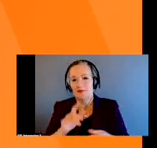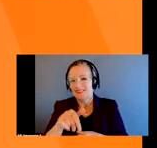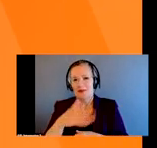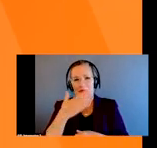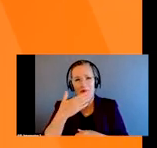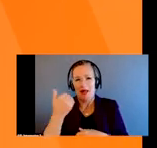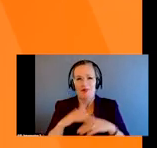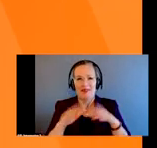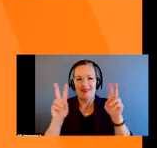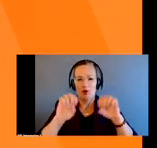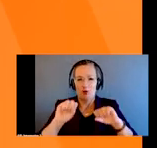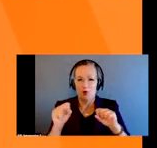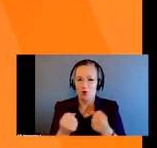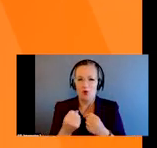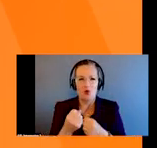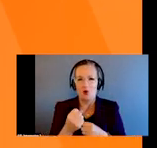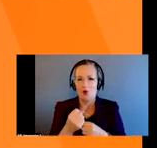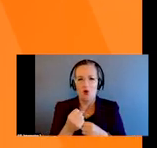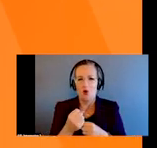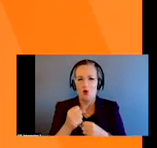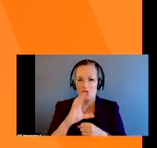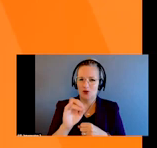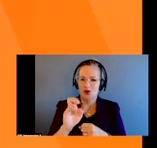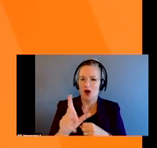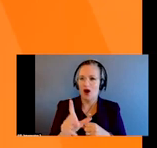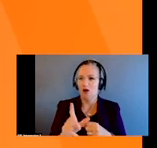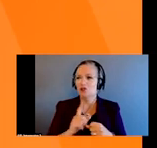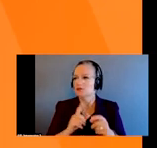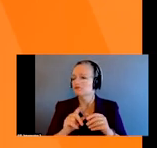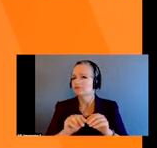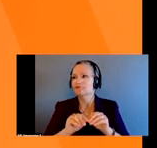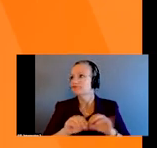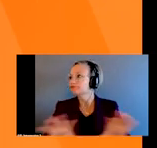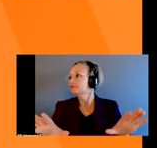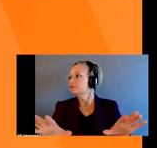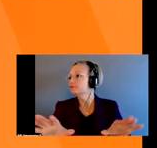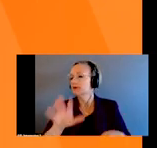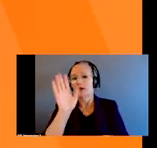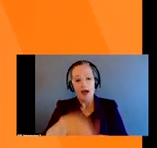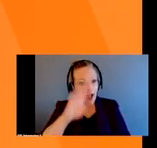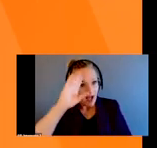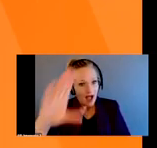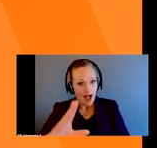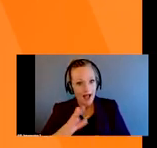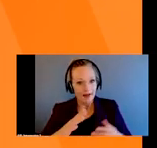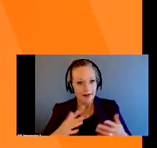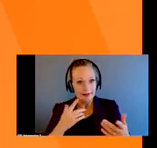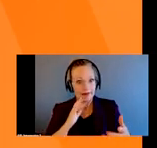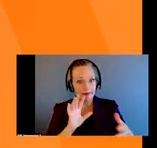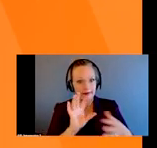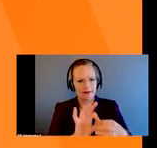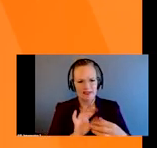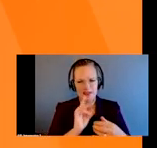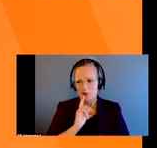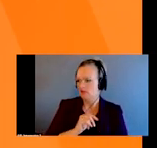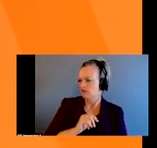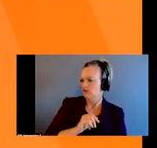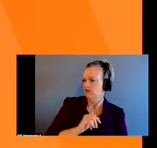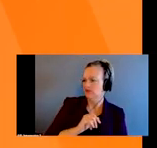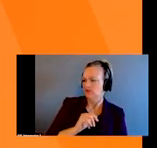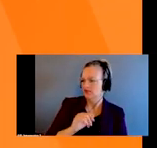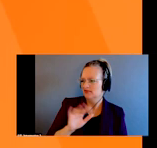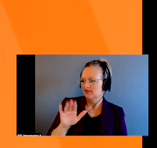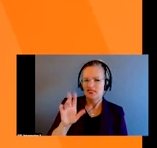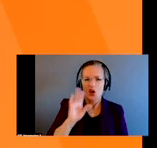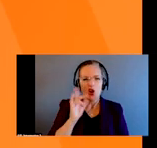better to join the conversation rather than just connect with them, trying to connect with them out of the blue. It won't work. They'll mark you as spam. They'll mark you as